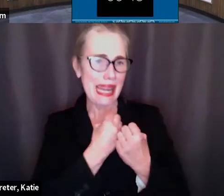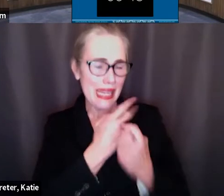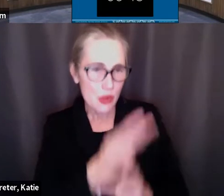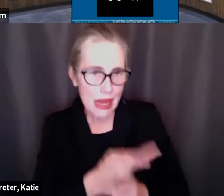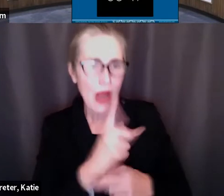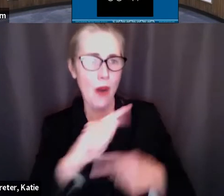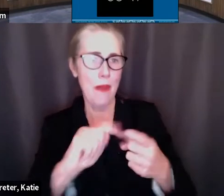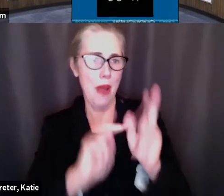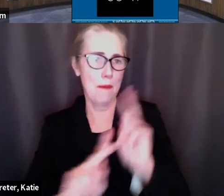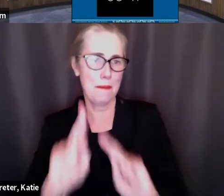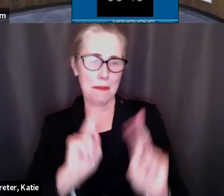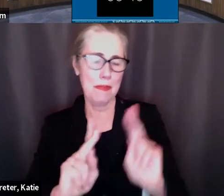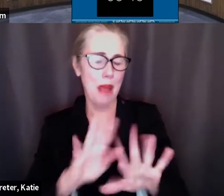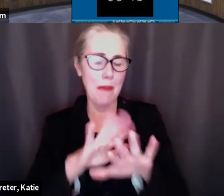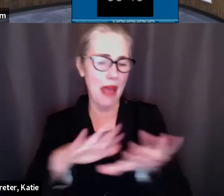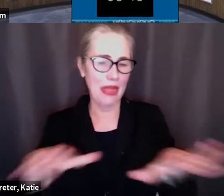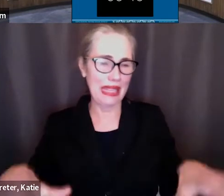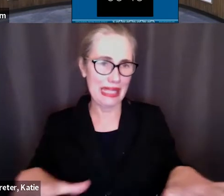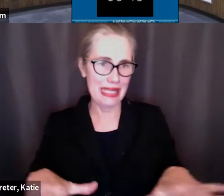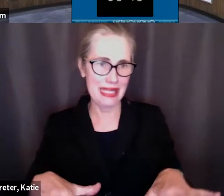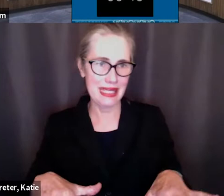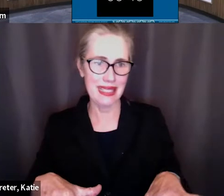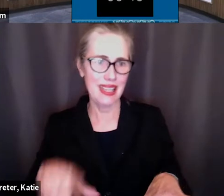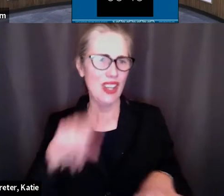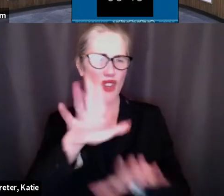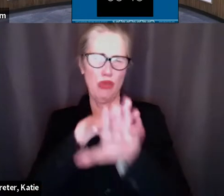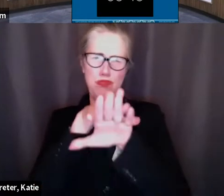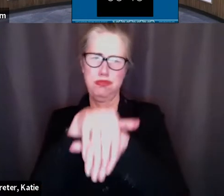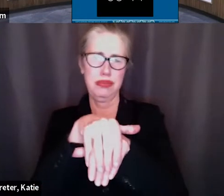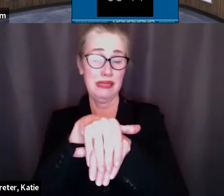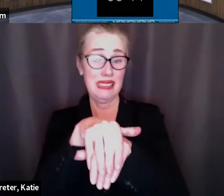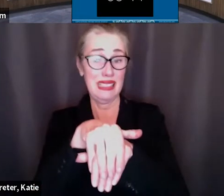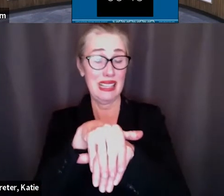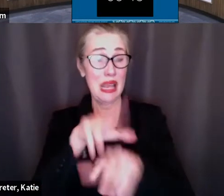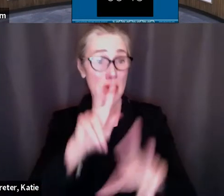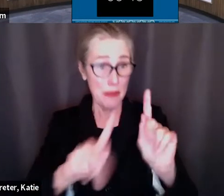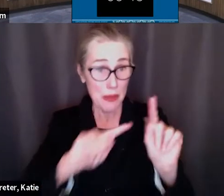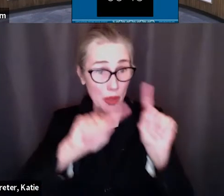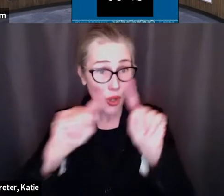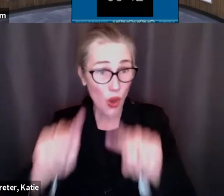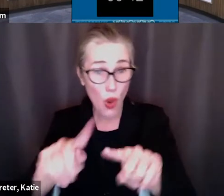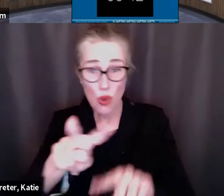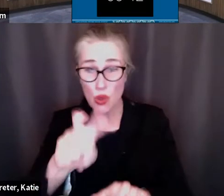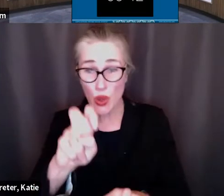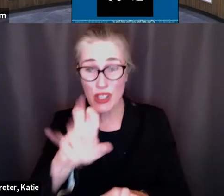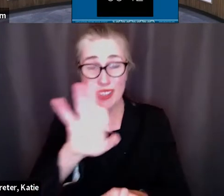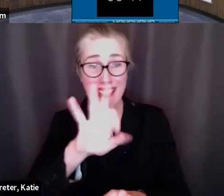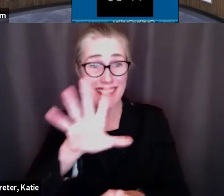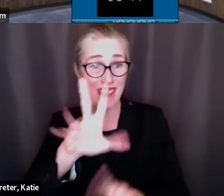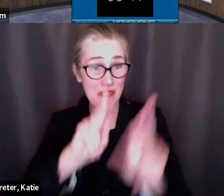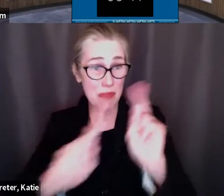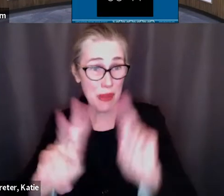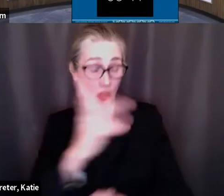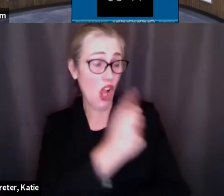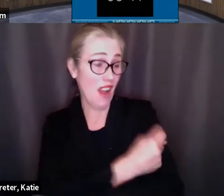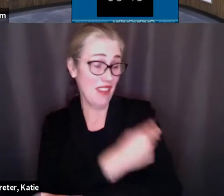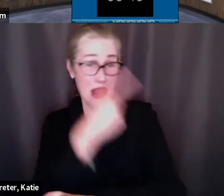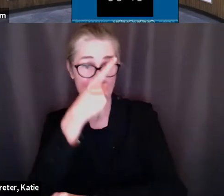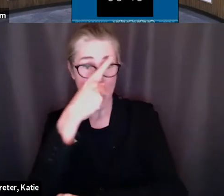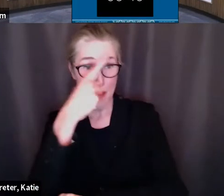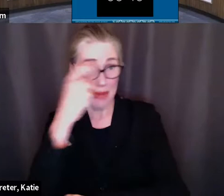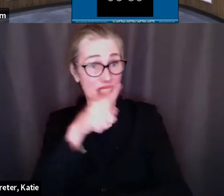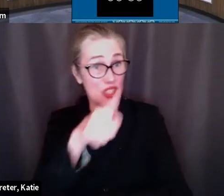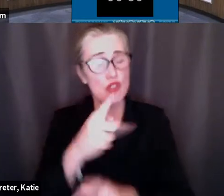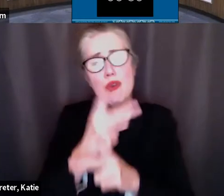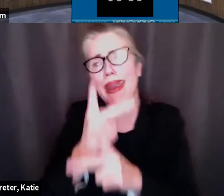vaccine because they're scared they're doing it because they're scared not because they think that you're actually caring for